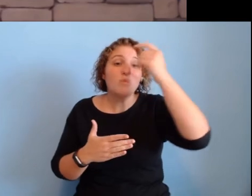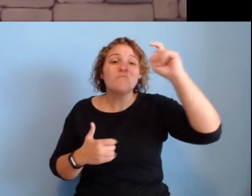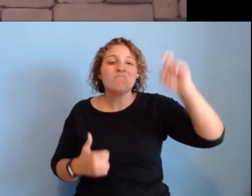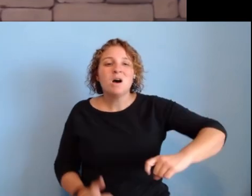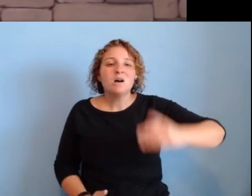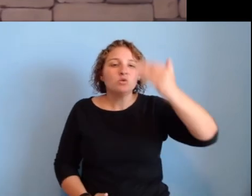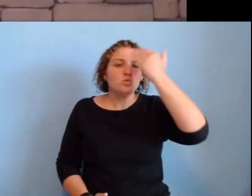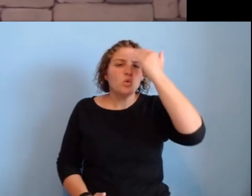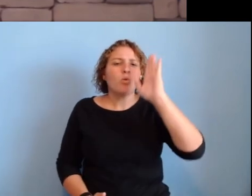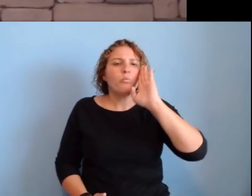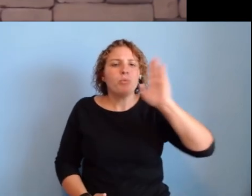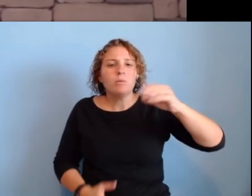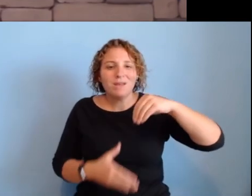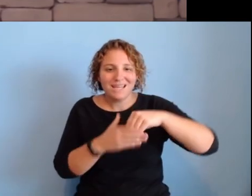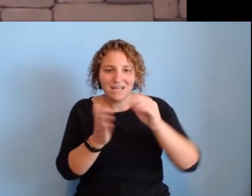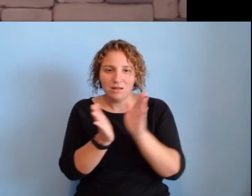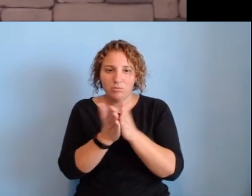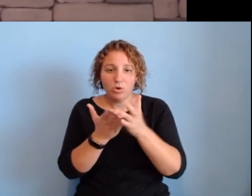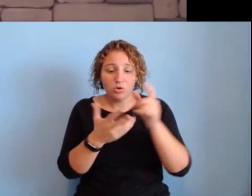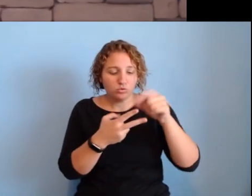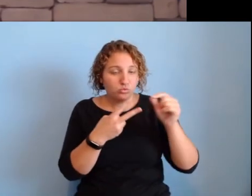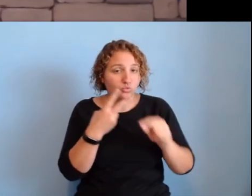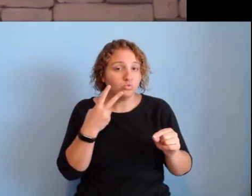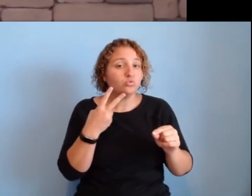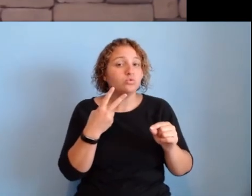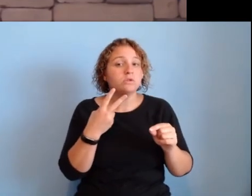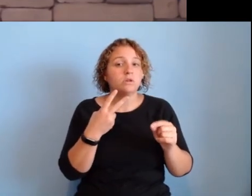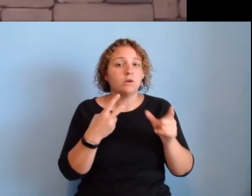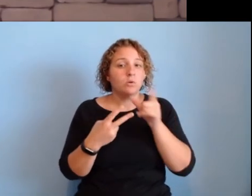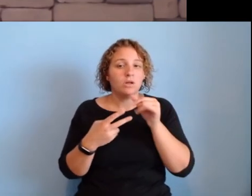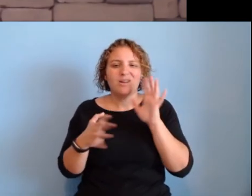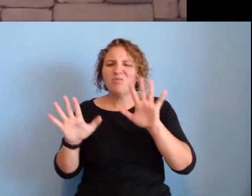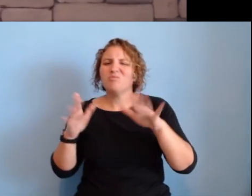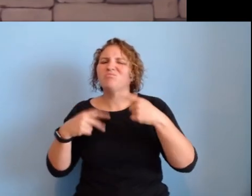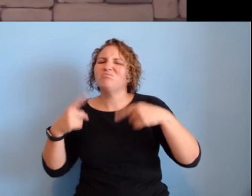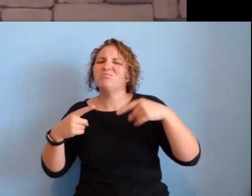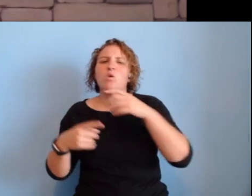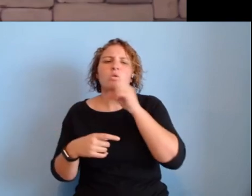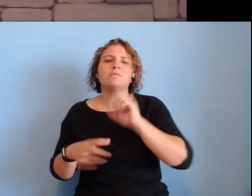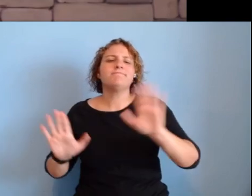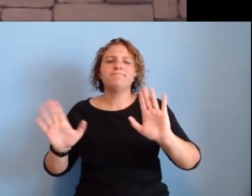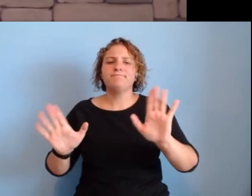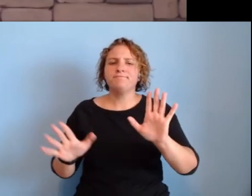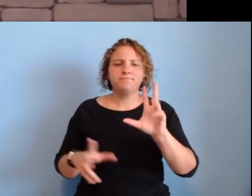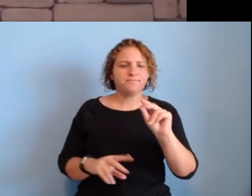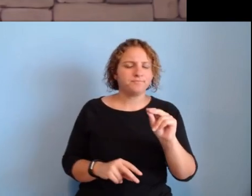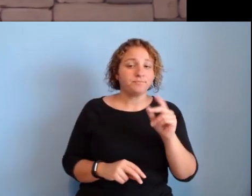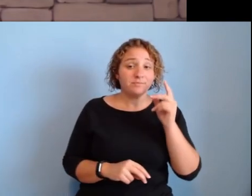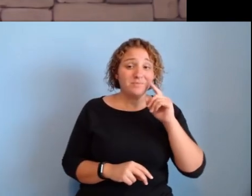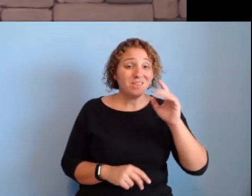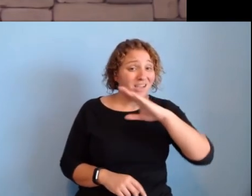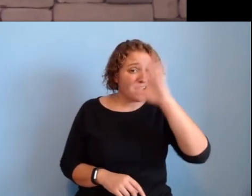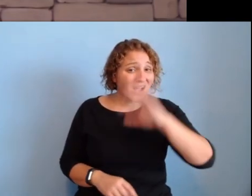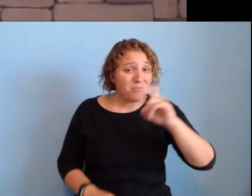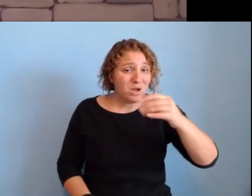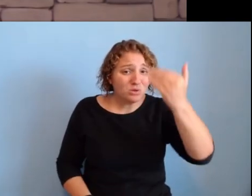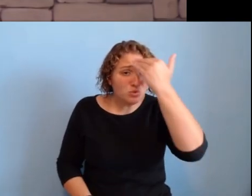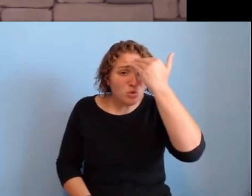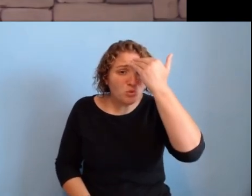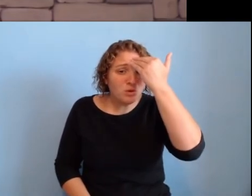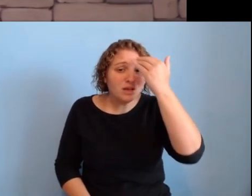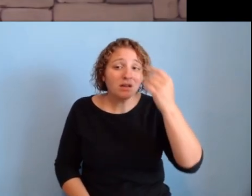who will and will not choose him. Well, here we go, Calvin and Hermit. No, no, we're going to scripture. He has to know. We don't,